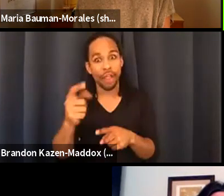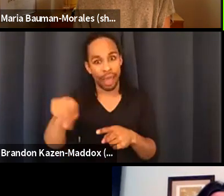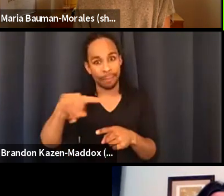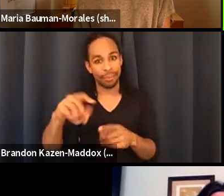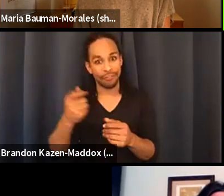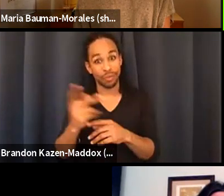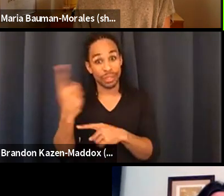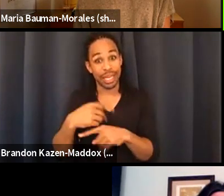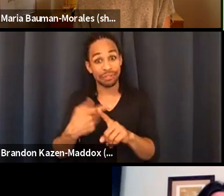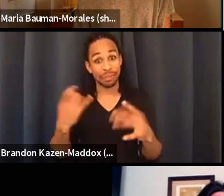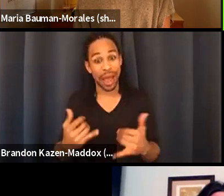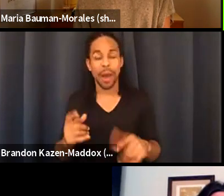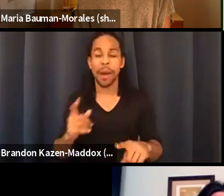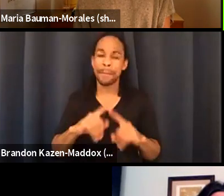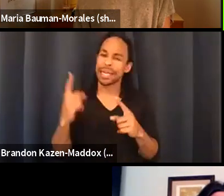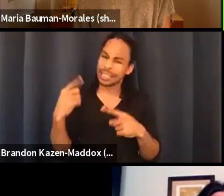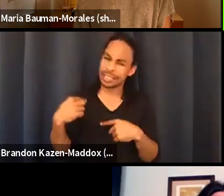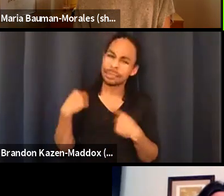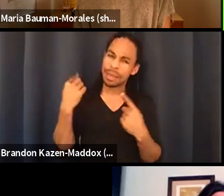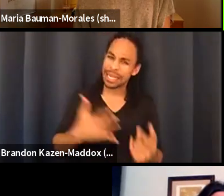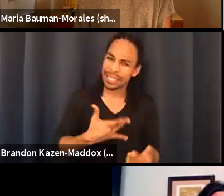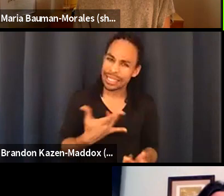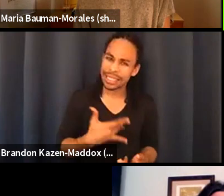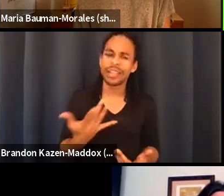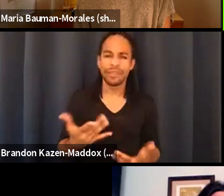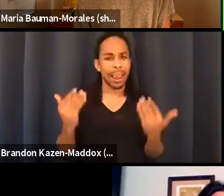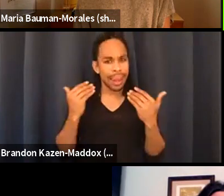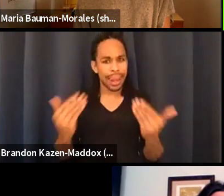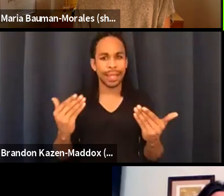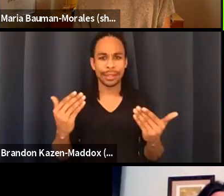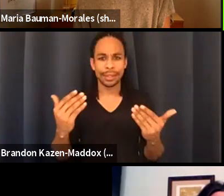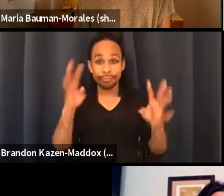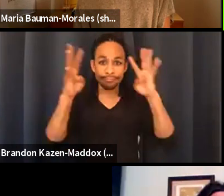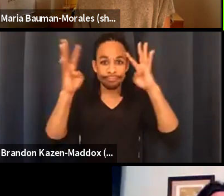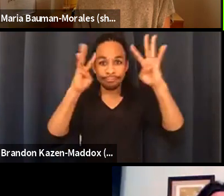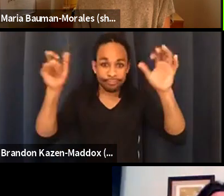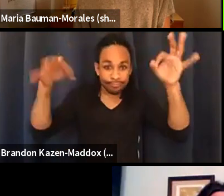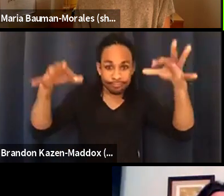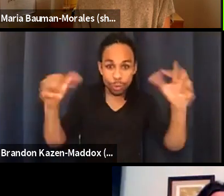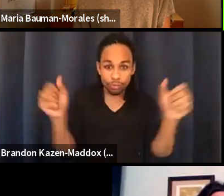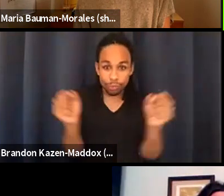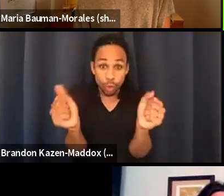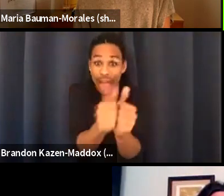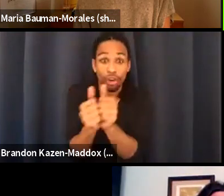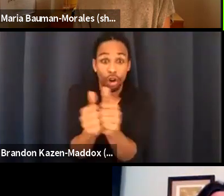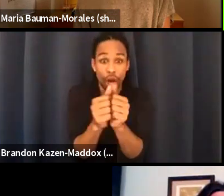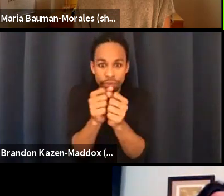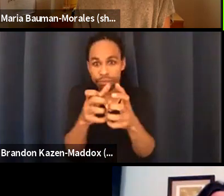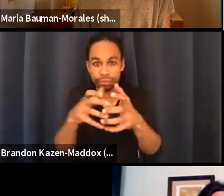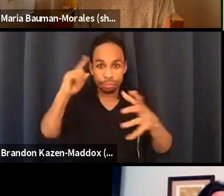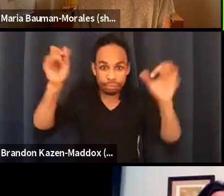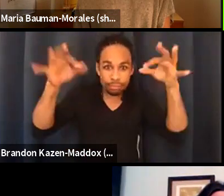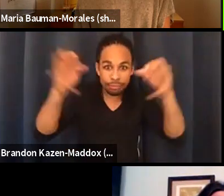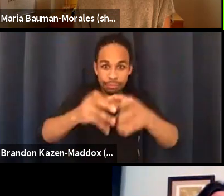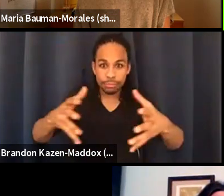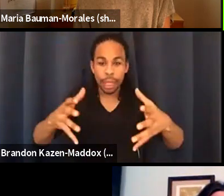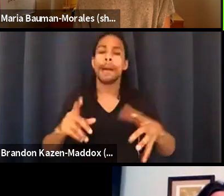I think that I really appreciated the sense of challenge provided by this section. And I really hope that more